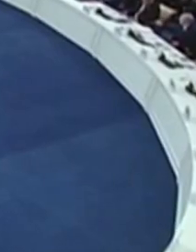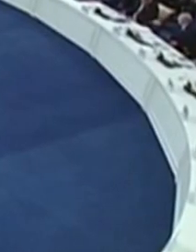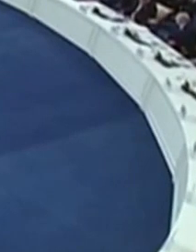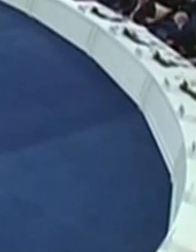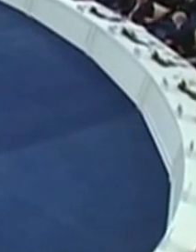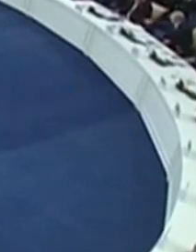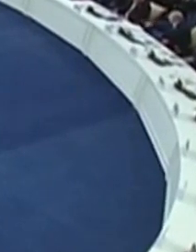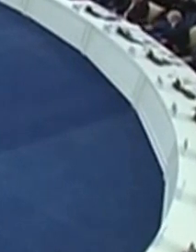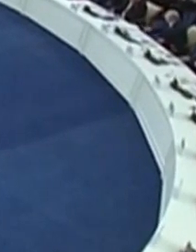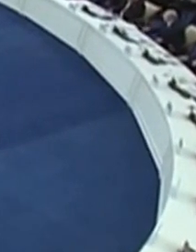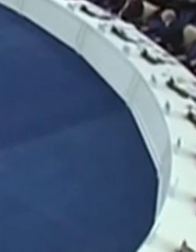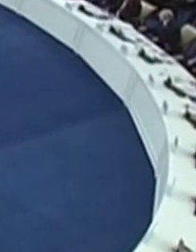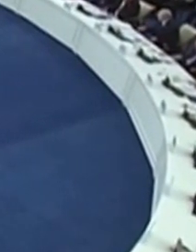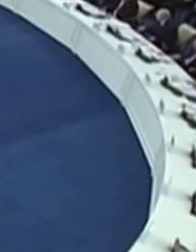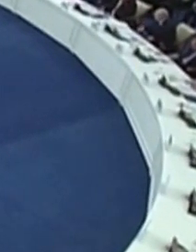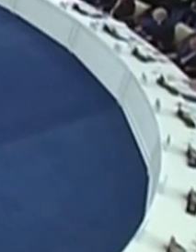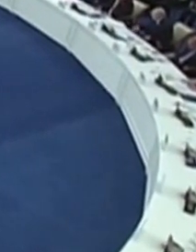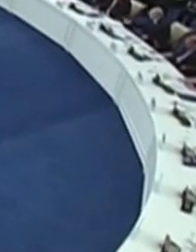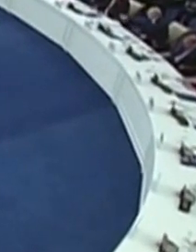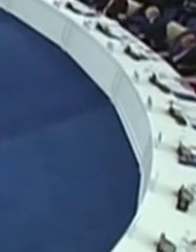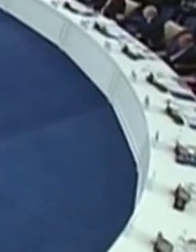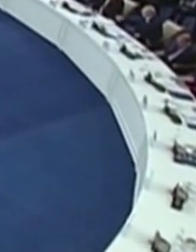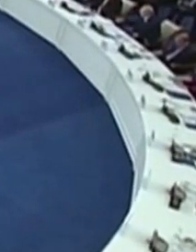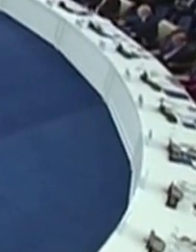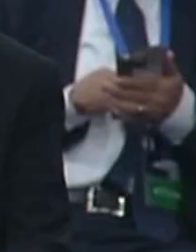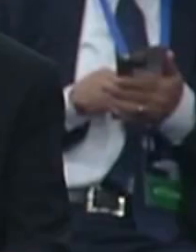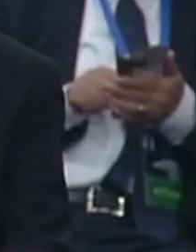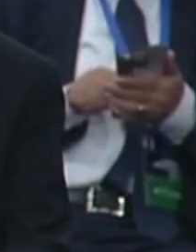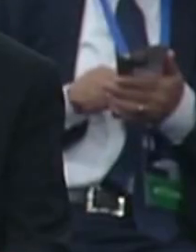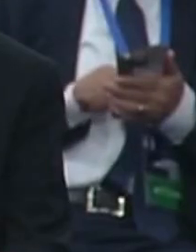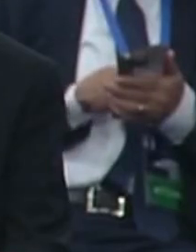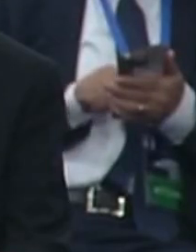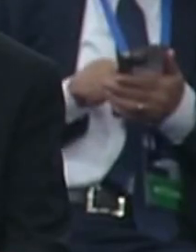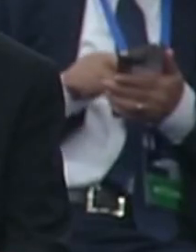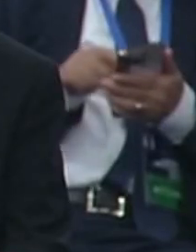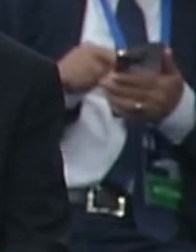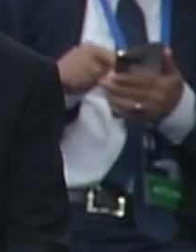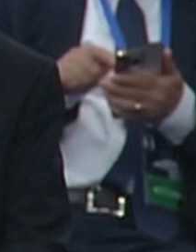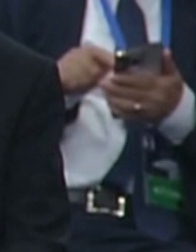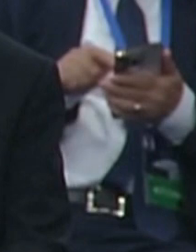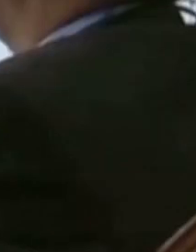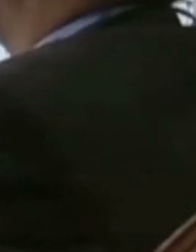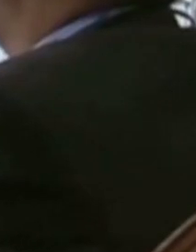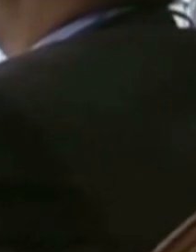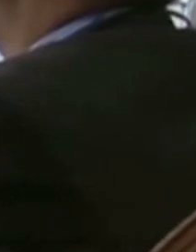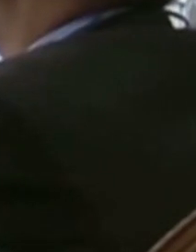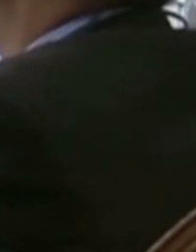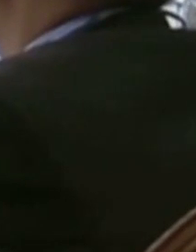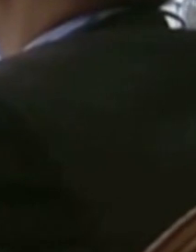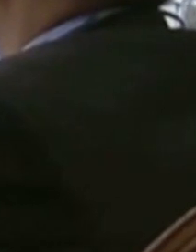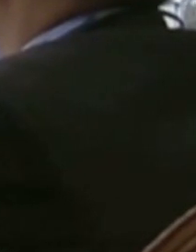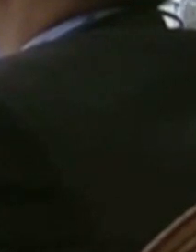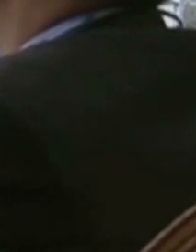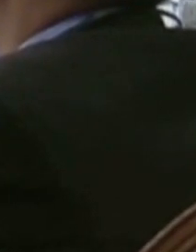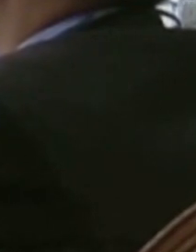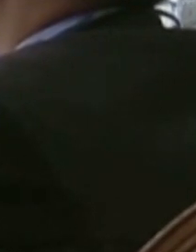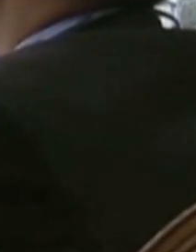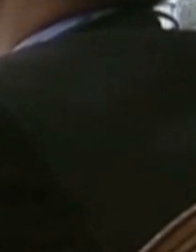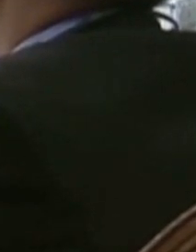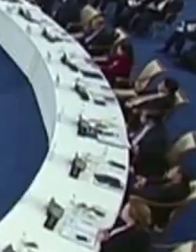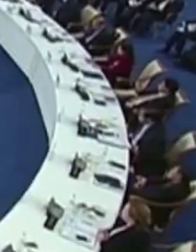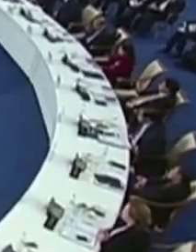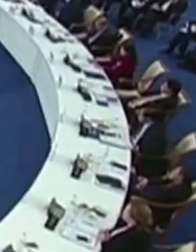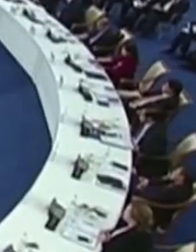sanctions for invading Ukraine. Putin says Russia remains a dependable ally to those who want to revive